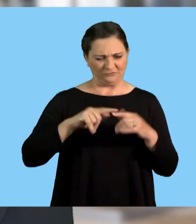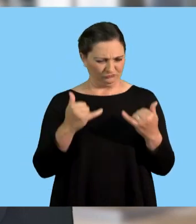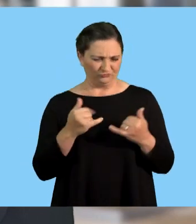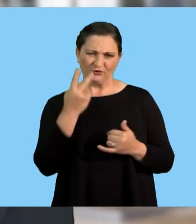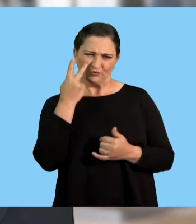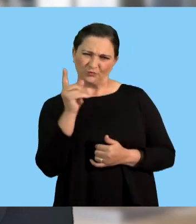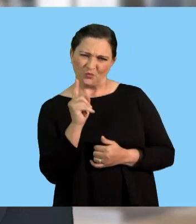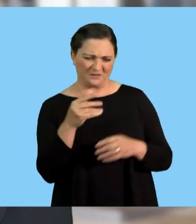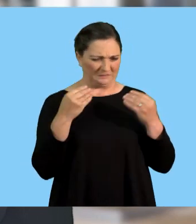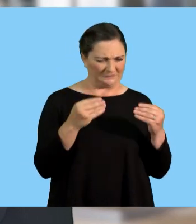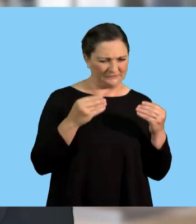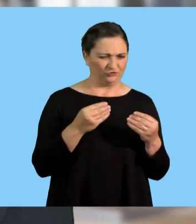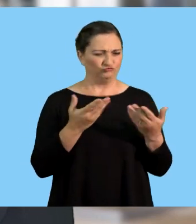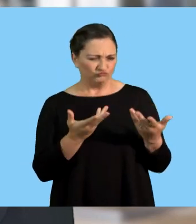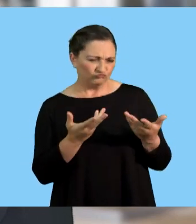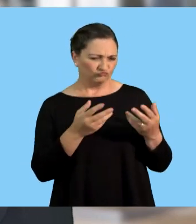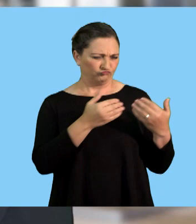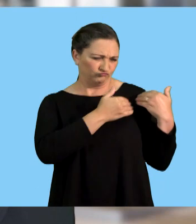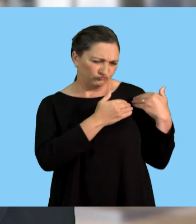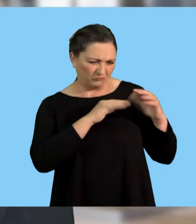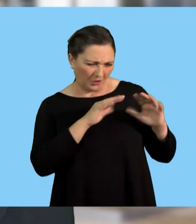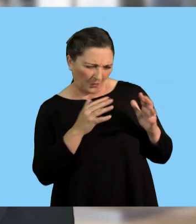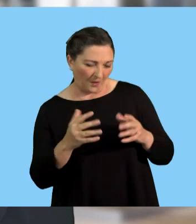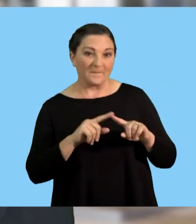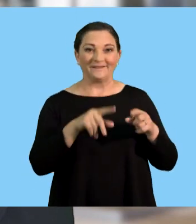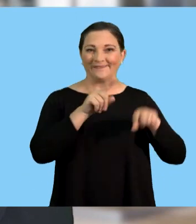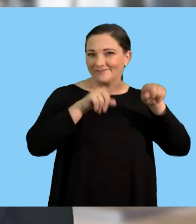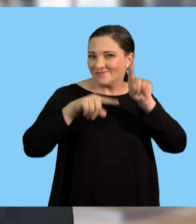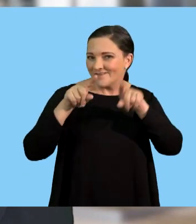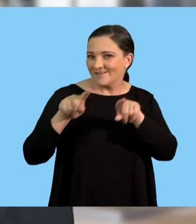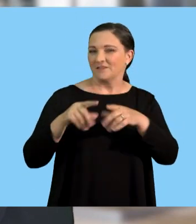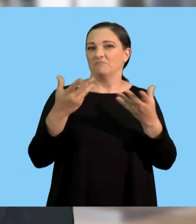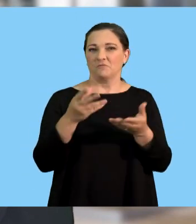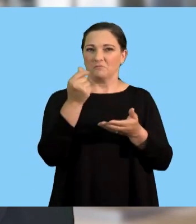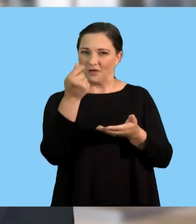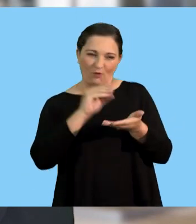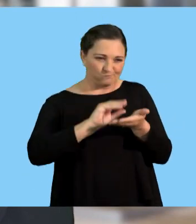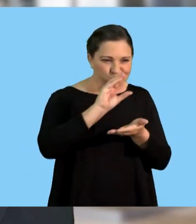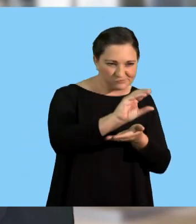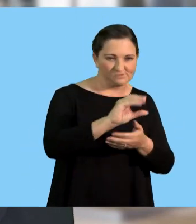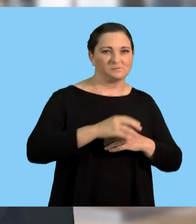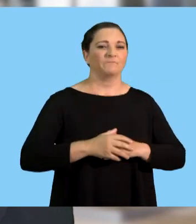investment securities, focusing on forms of investment. Now,